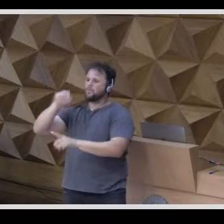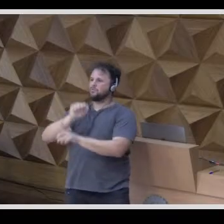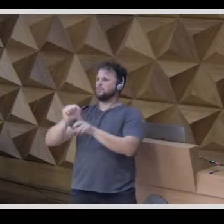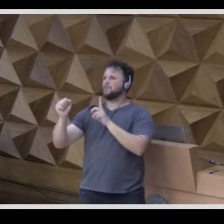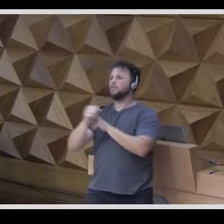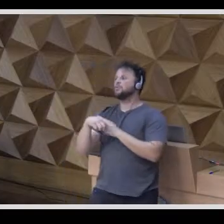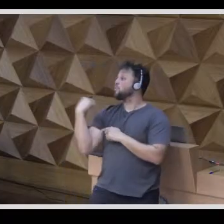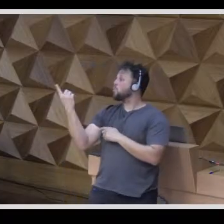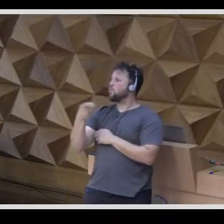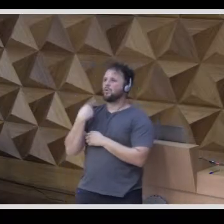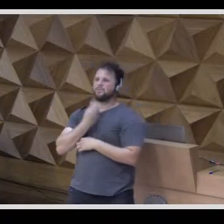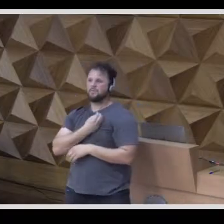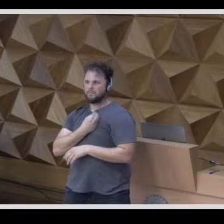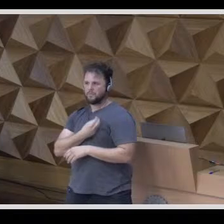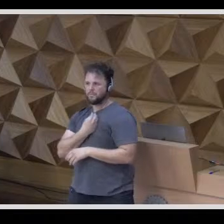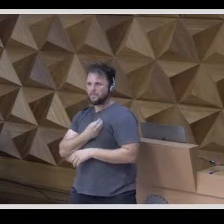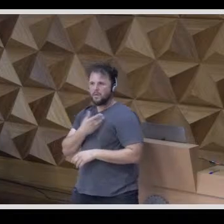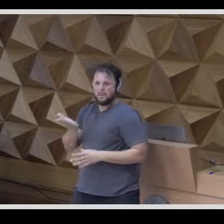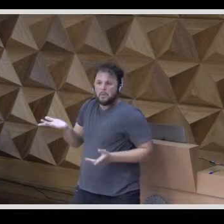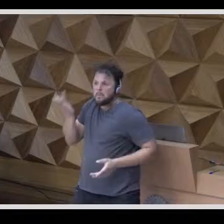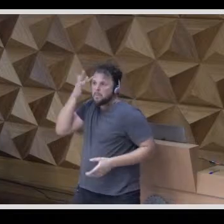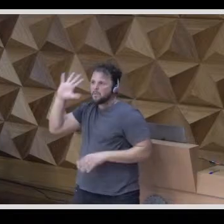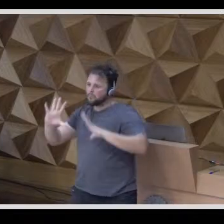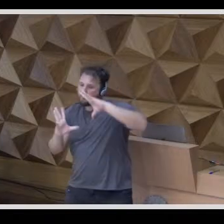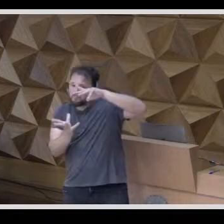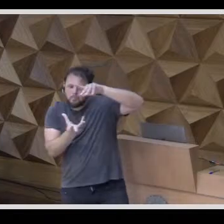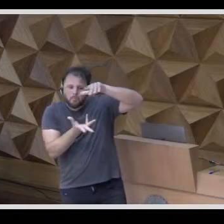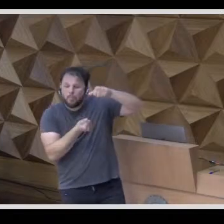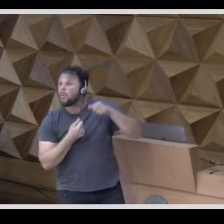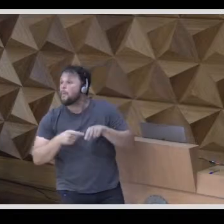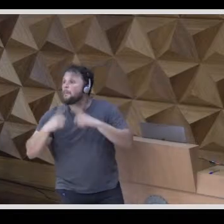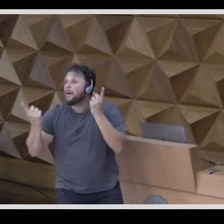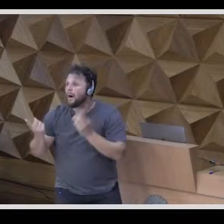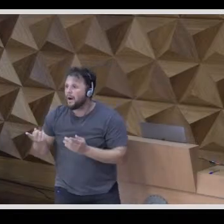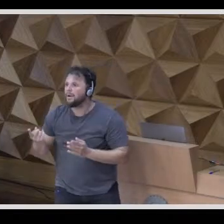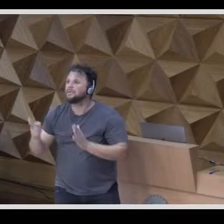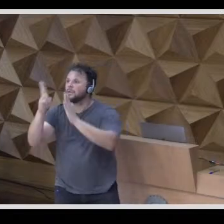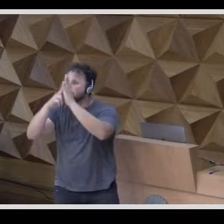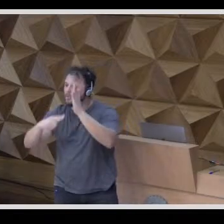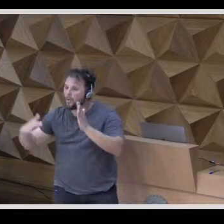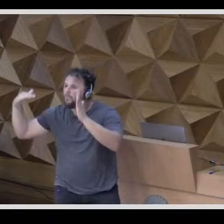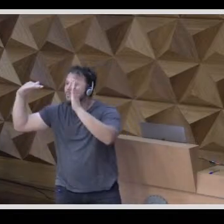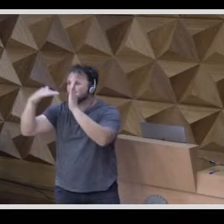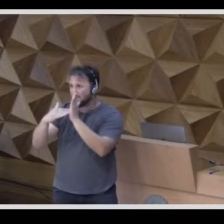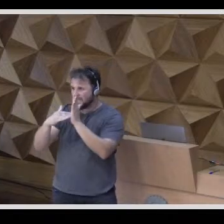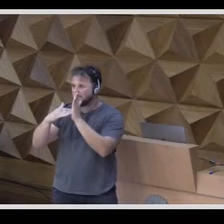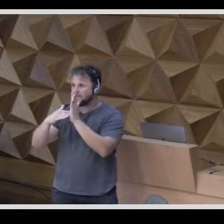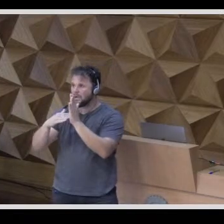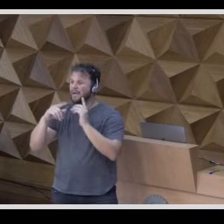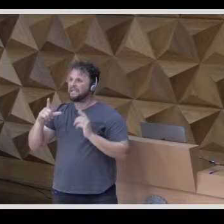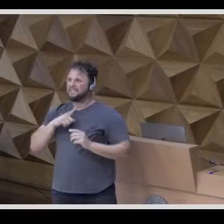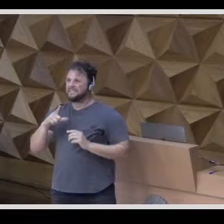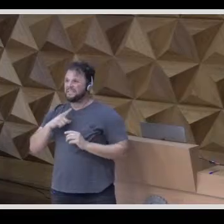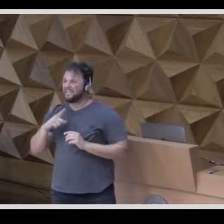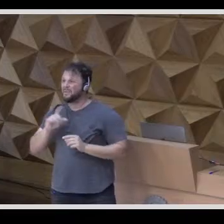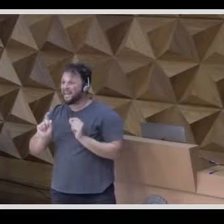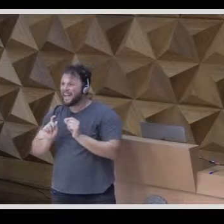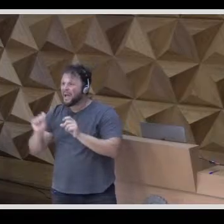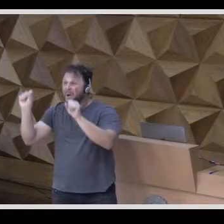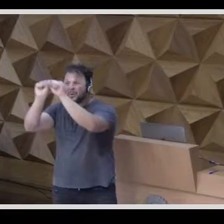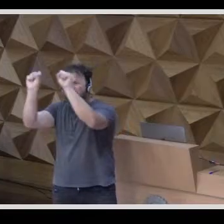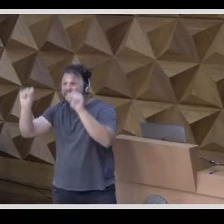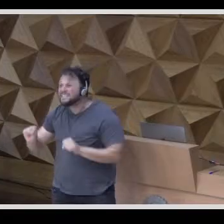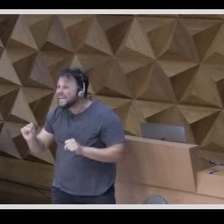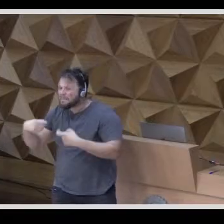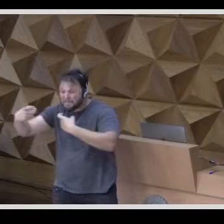other parts of the world, but in New Zealand, we have a real kind of crisis in the medical system. We don't have enough doctors and we don't have enough nurses, and